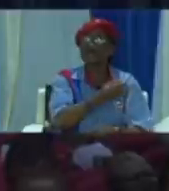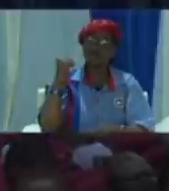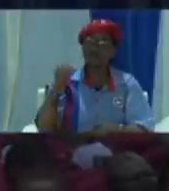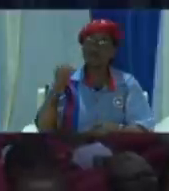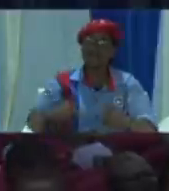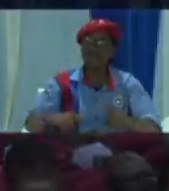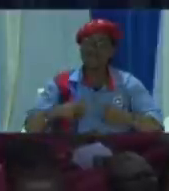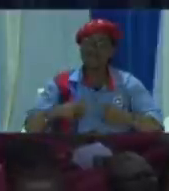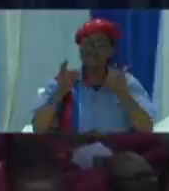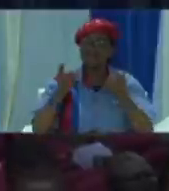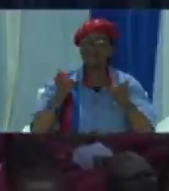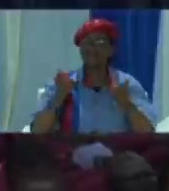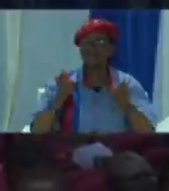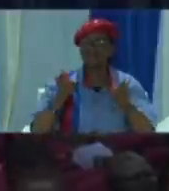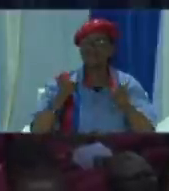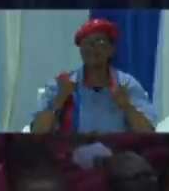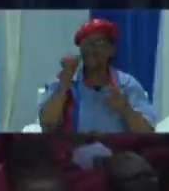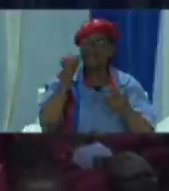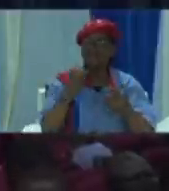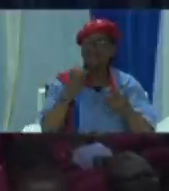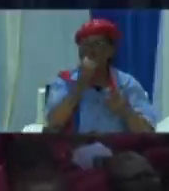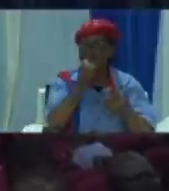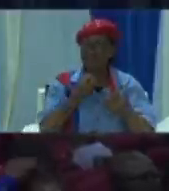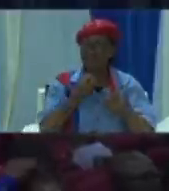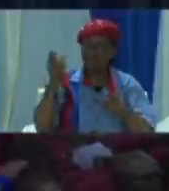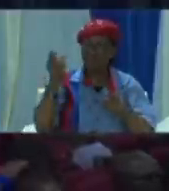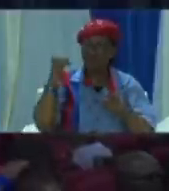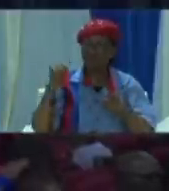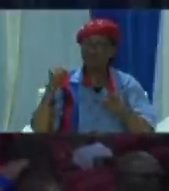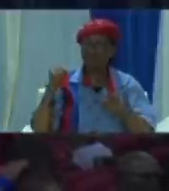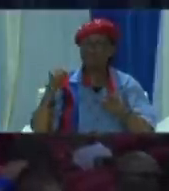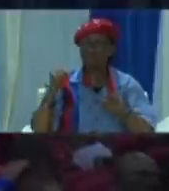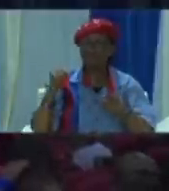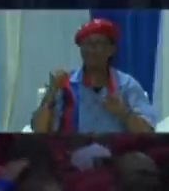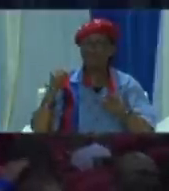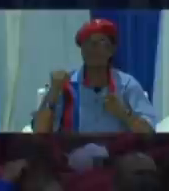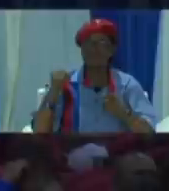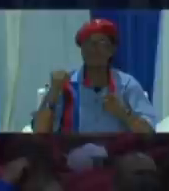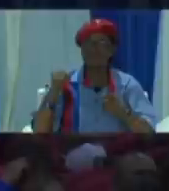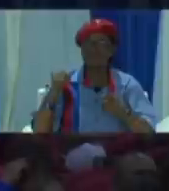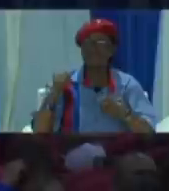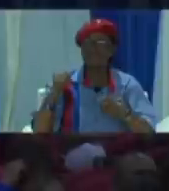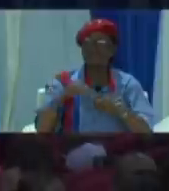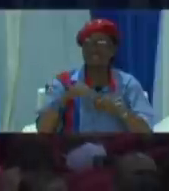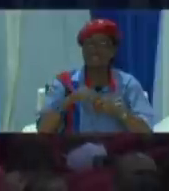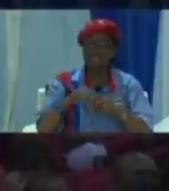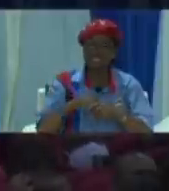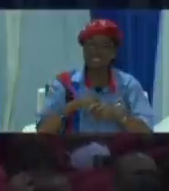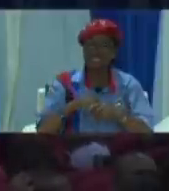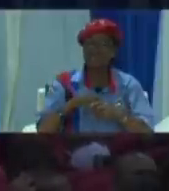alive, Israel was in a glorious situation.